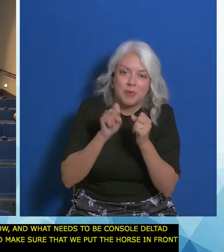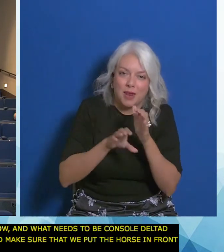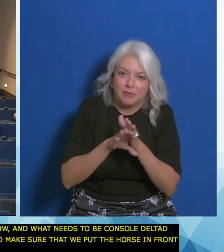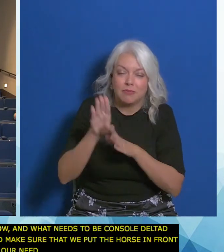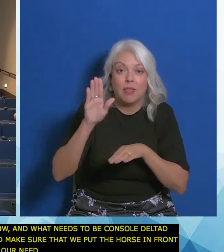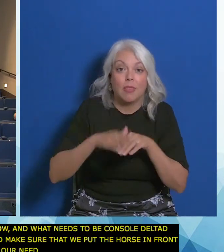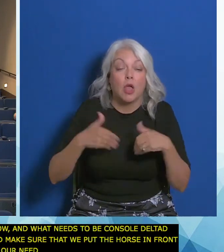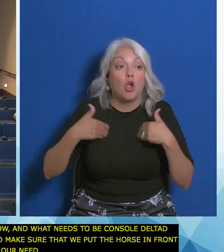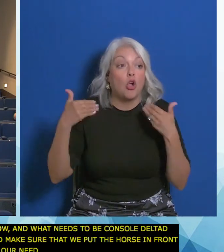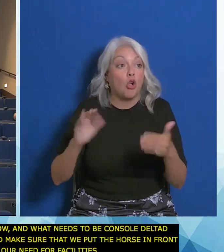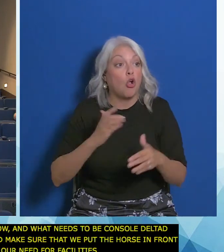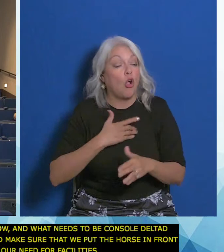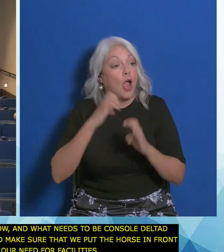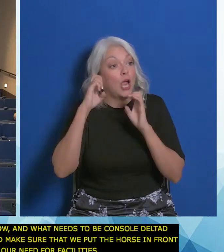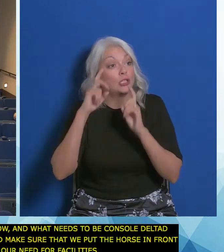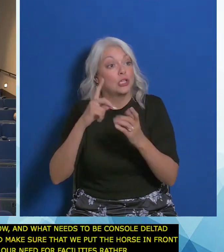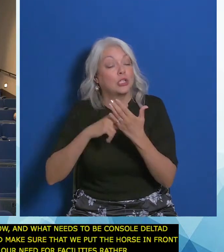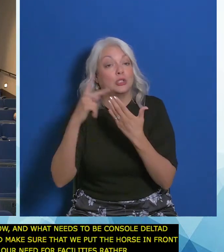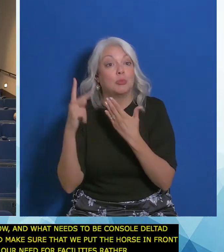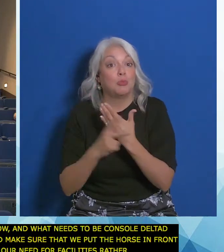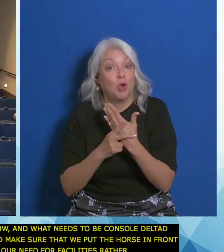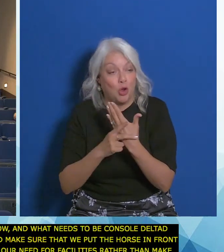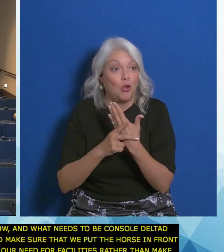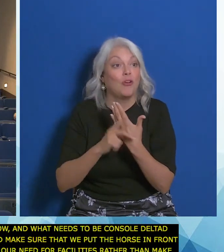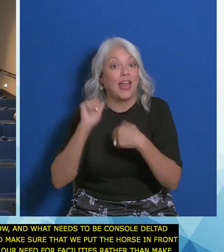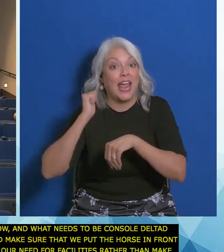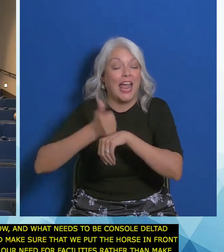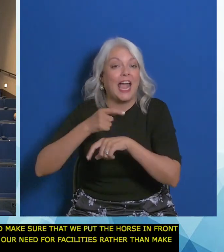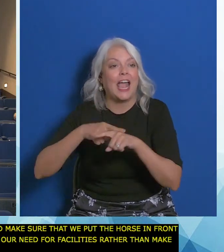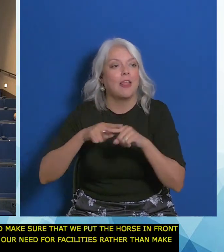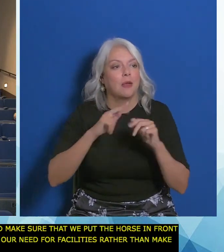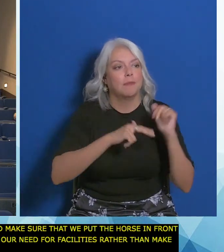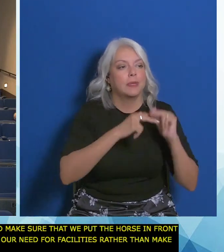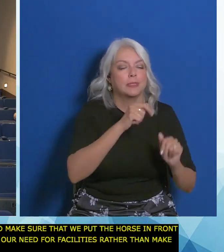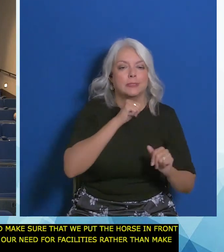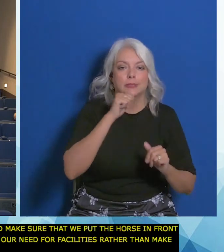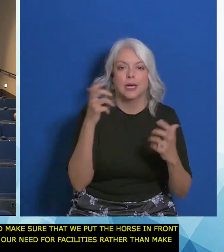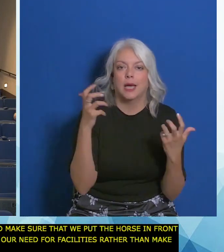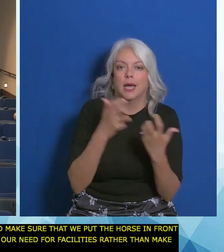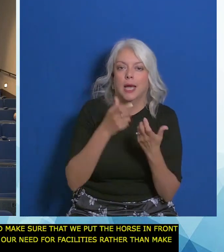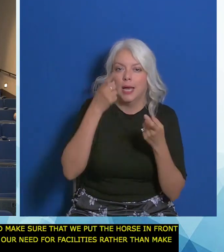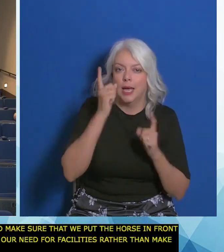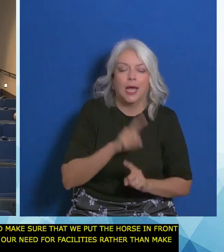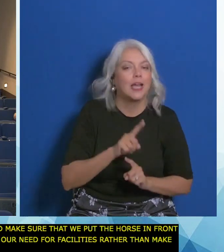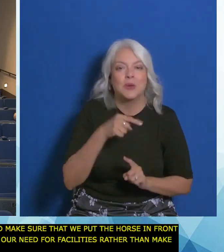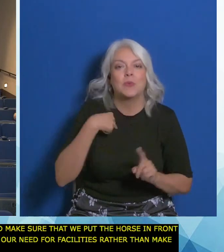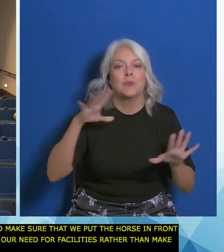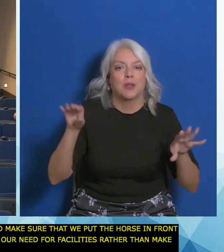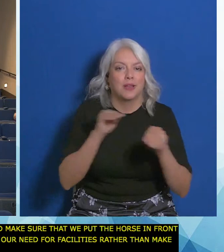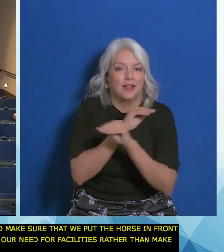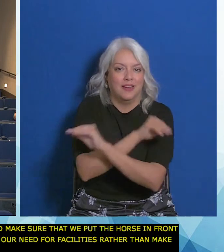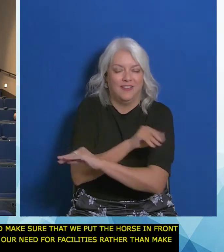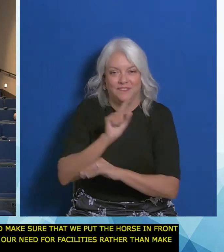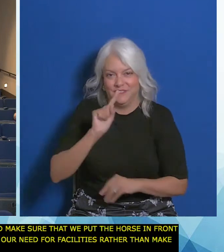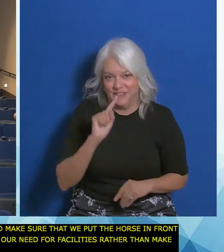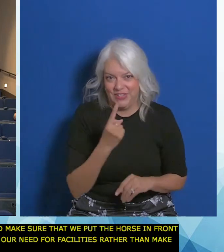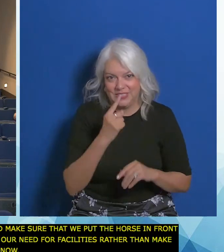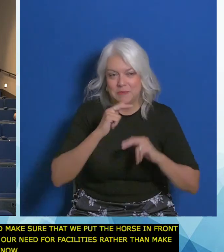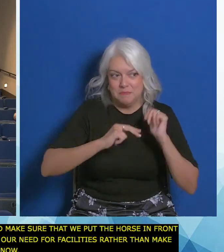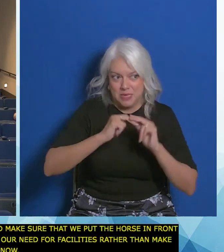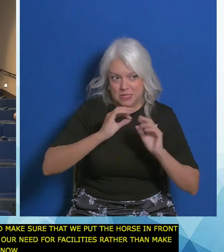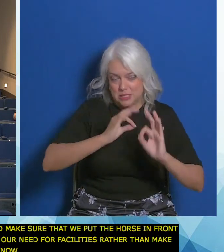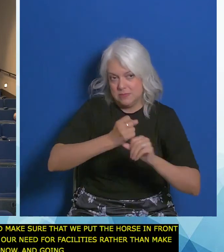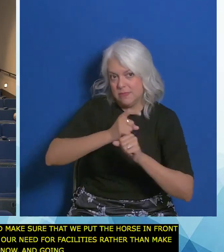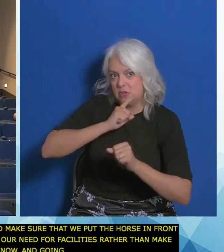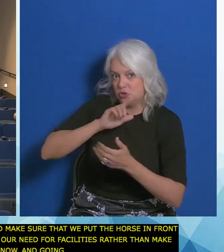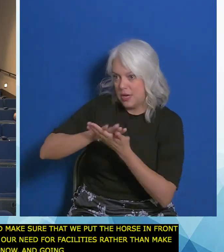make our educational programs fit into the facilities we have now. So each one of those, going back to the original question